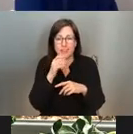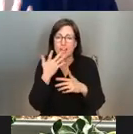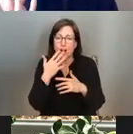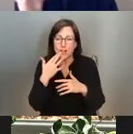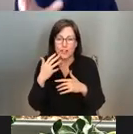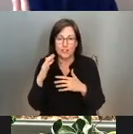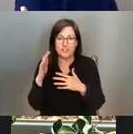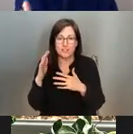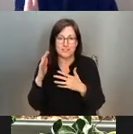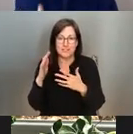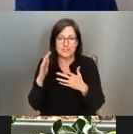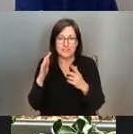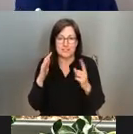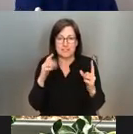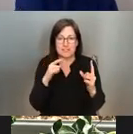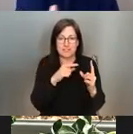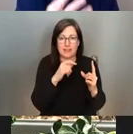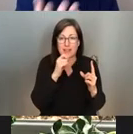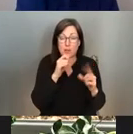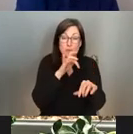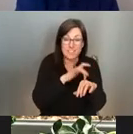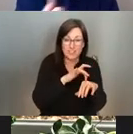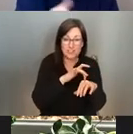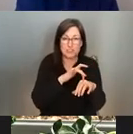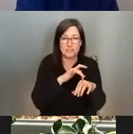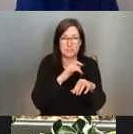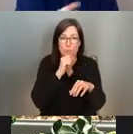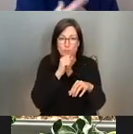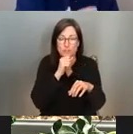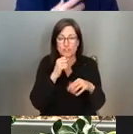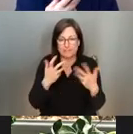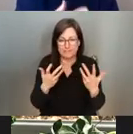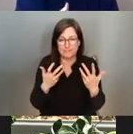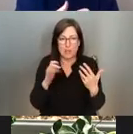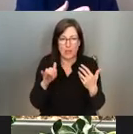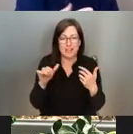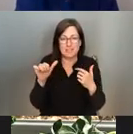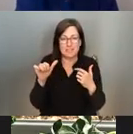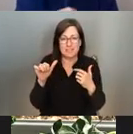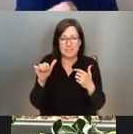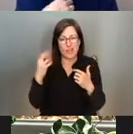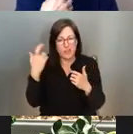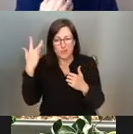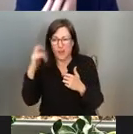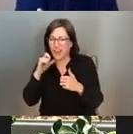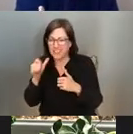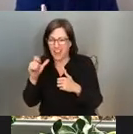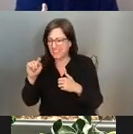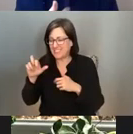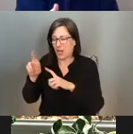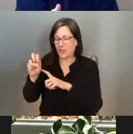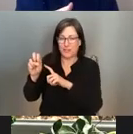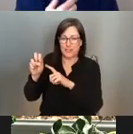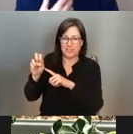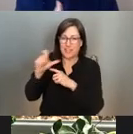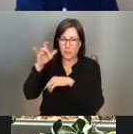the student doesn't directly touch or interact with. And that's another reason why not the tire, because they're not interacting